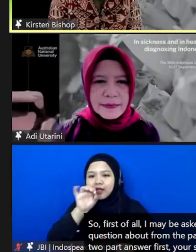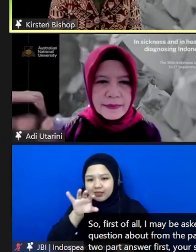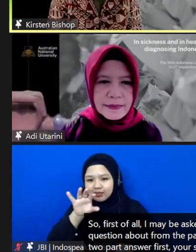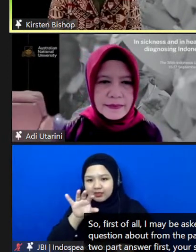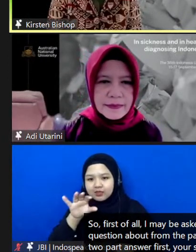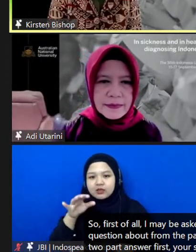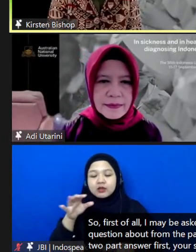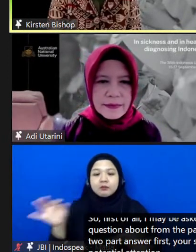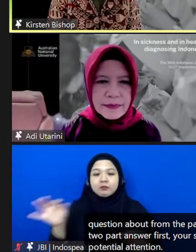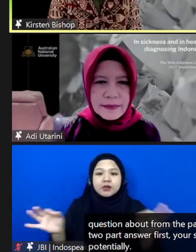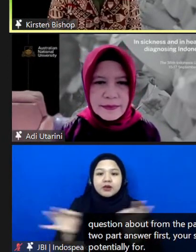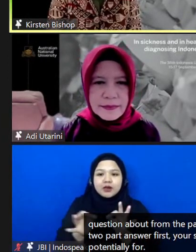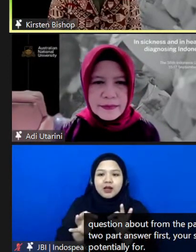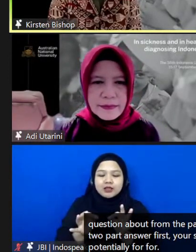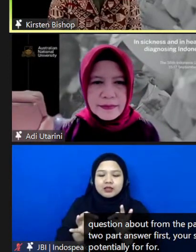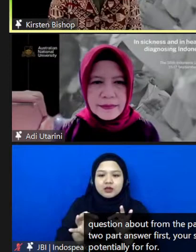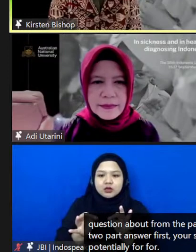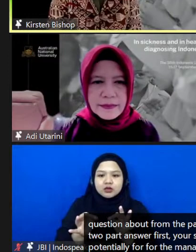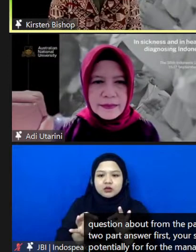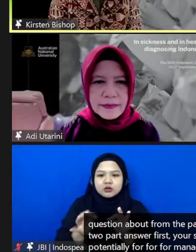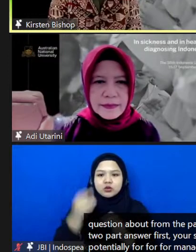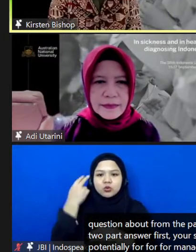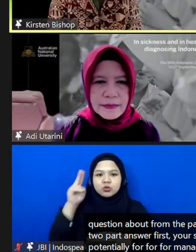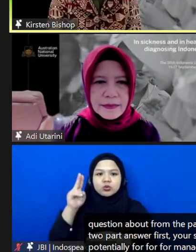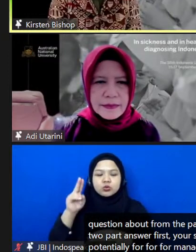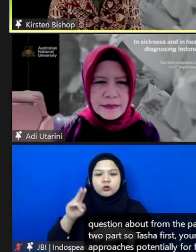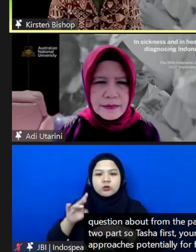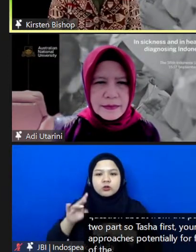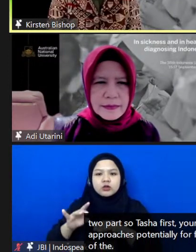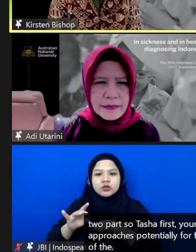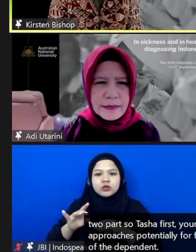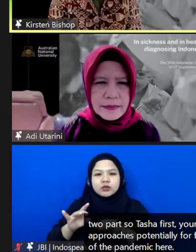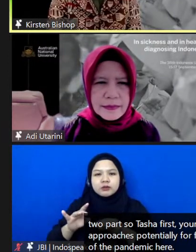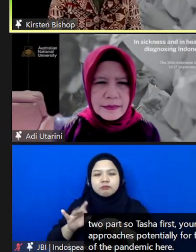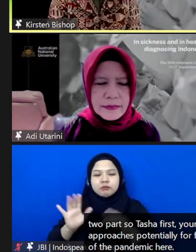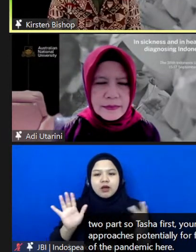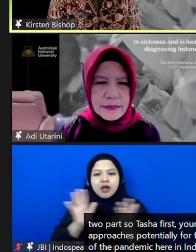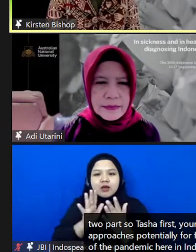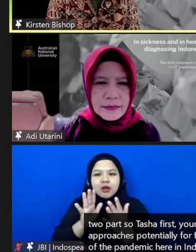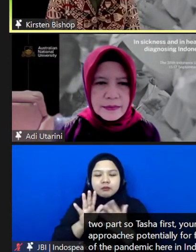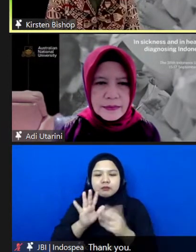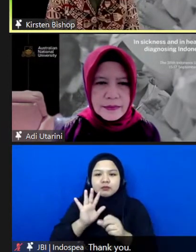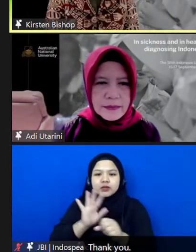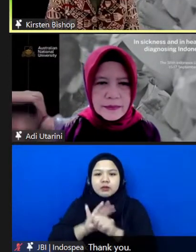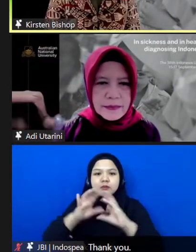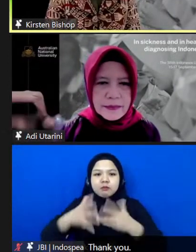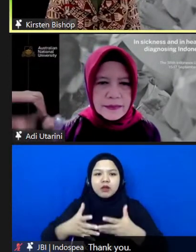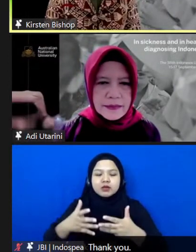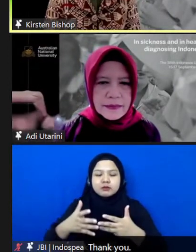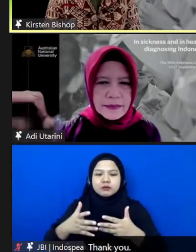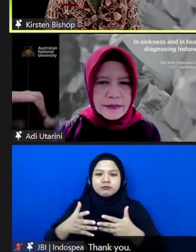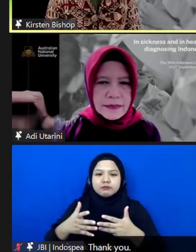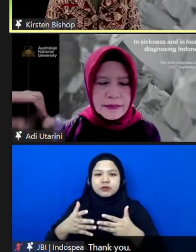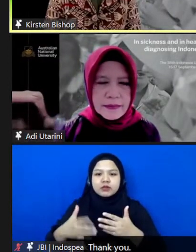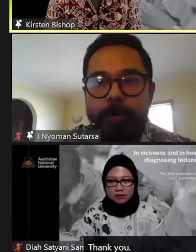approaches potentially for managing a third wave of the pandemic here in Indonesia. Thank you.